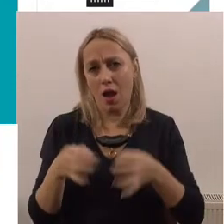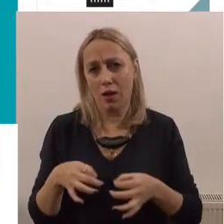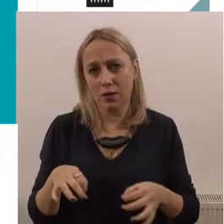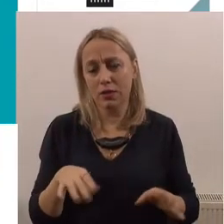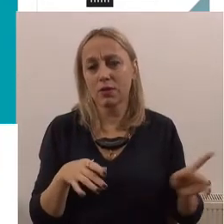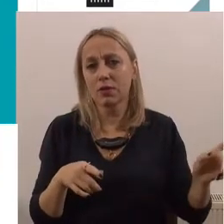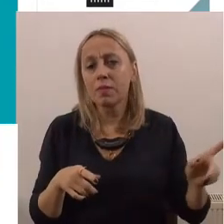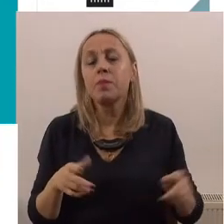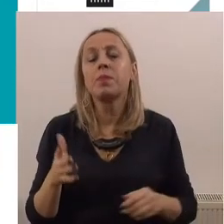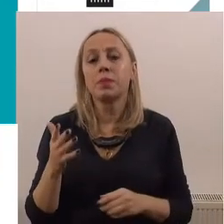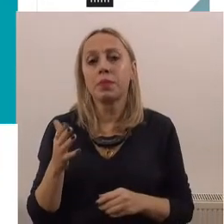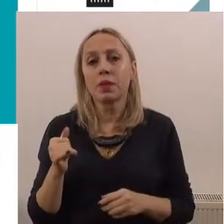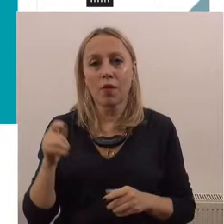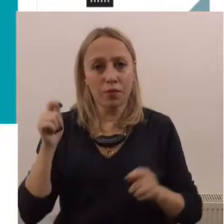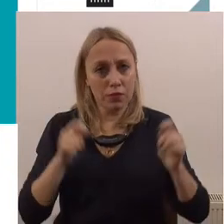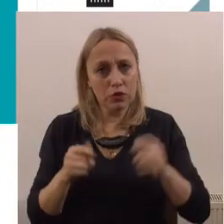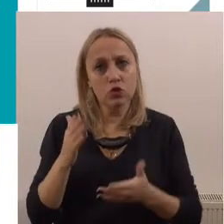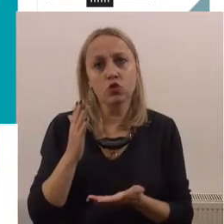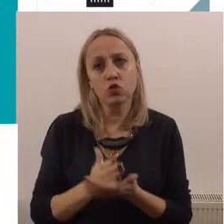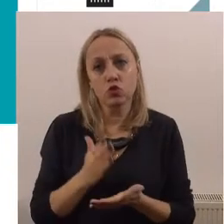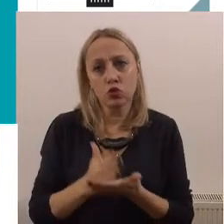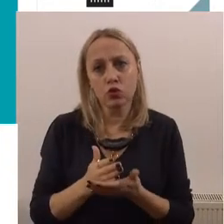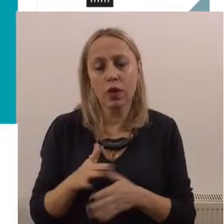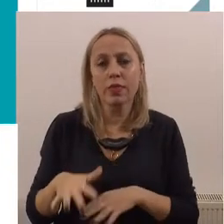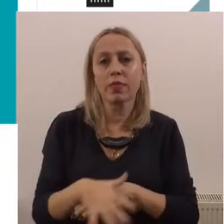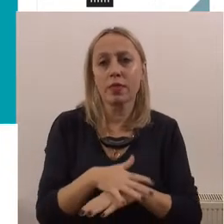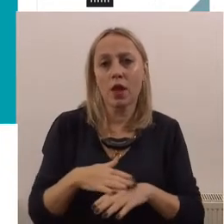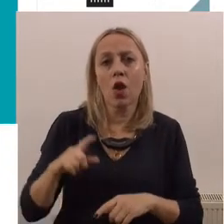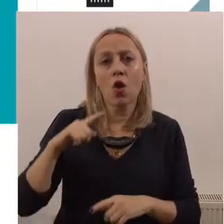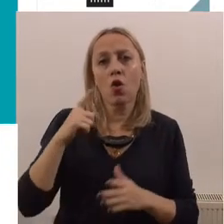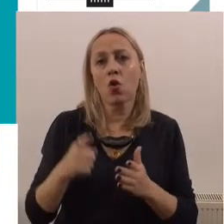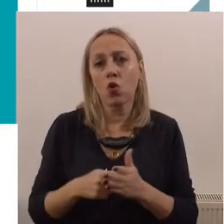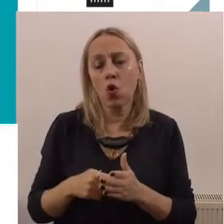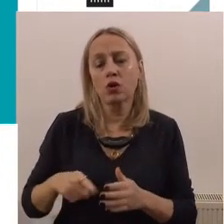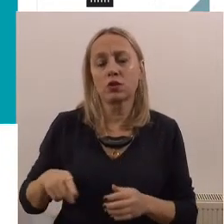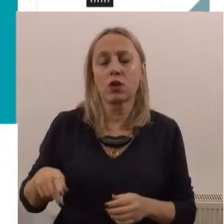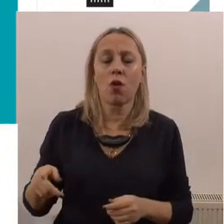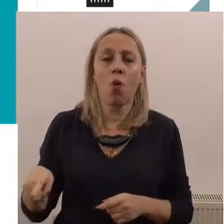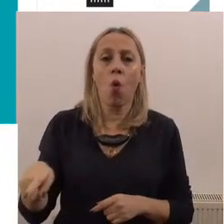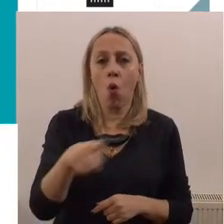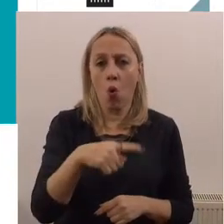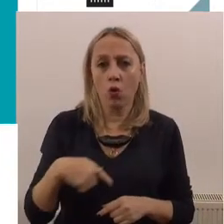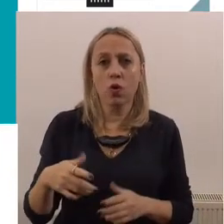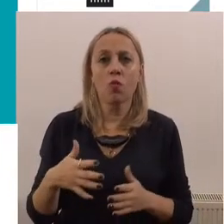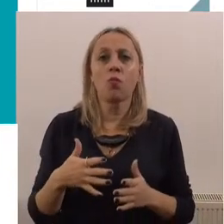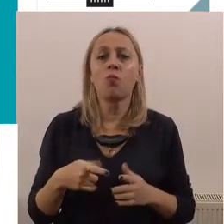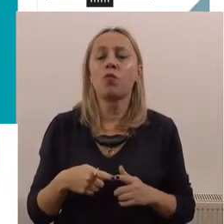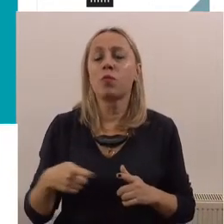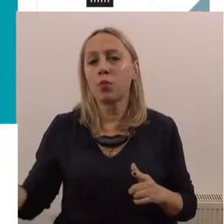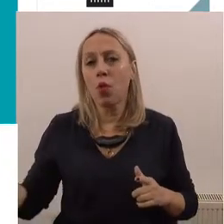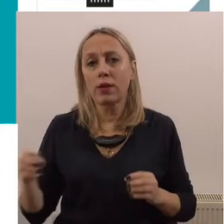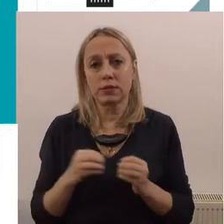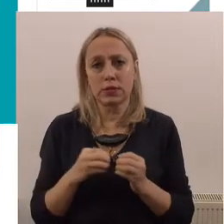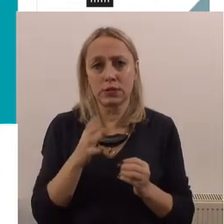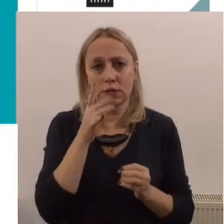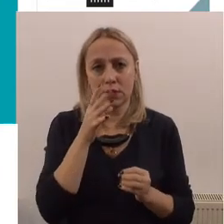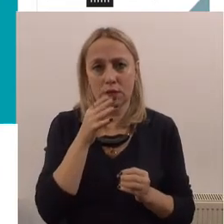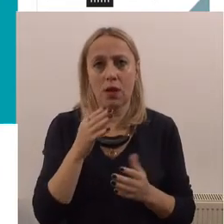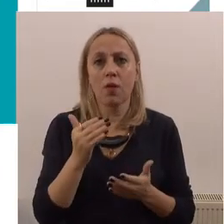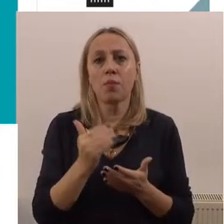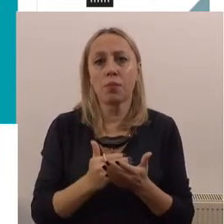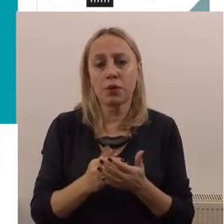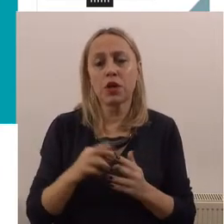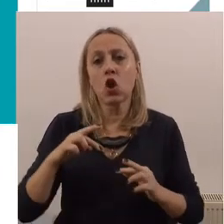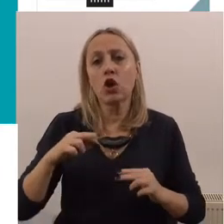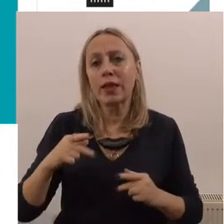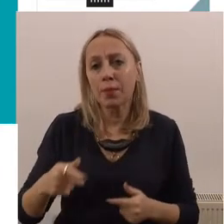Festival for the needs of people with disabilities. So this festival takes place in